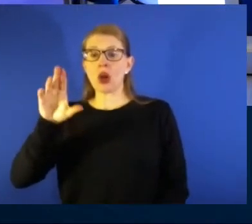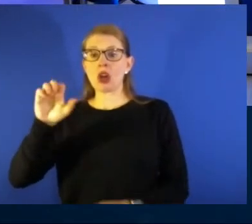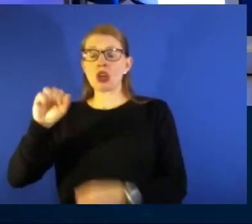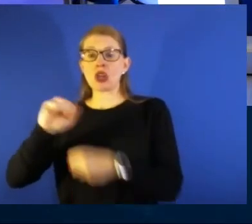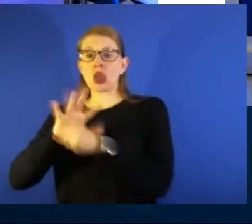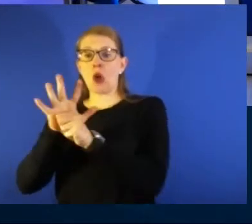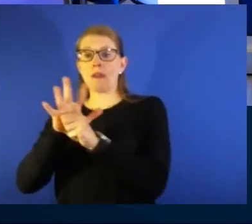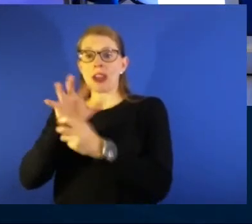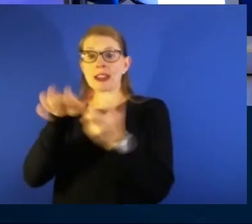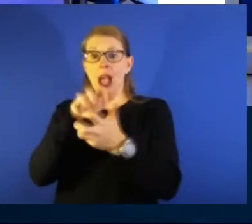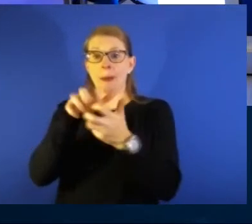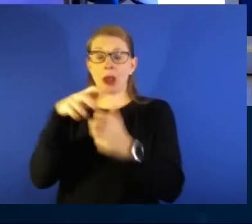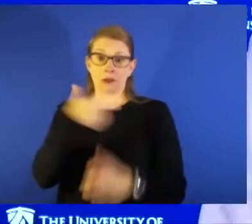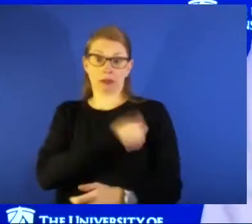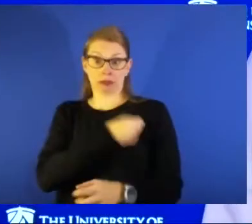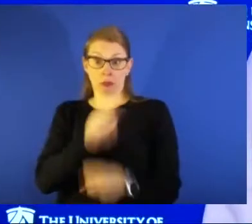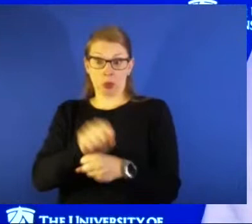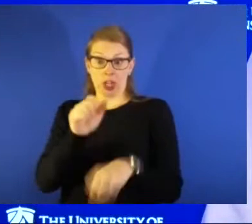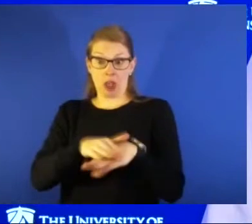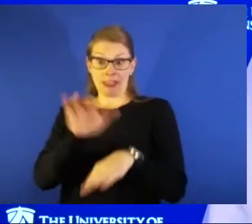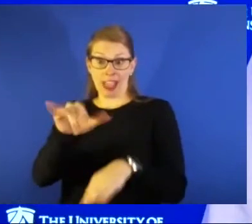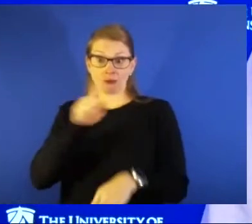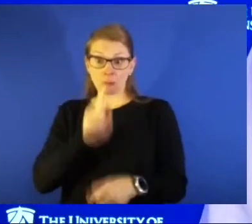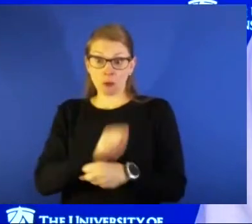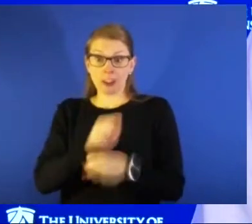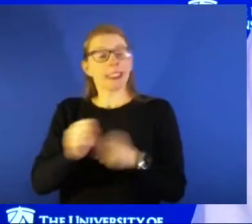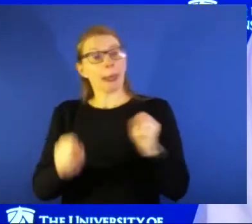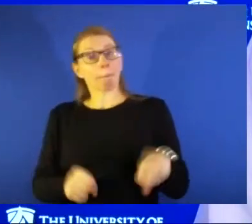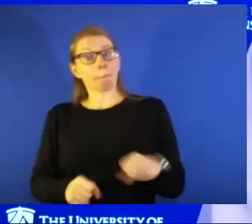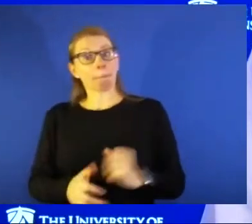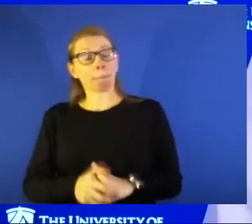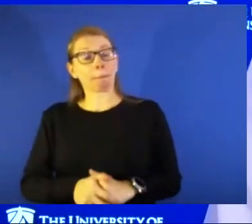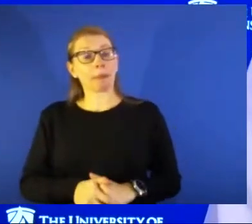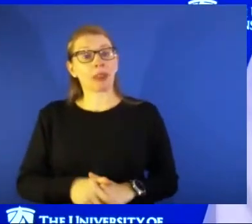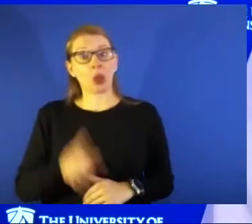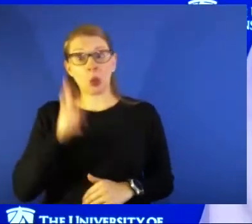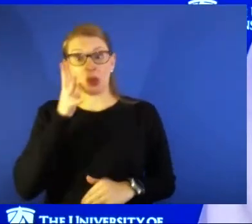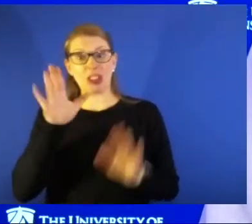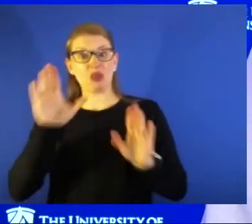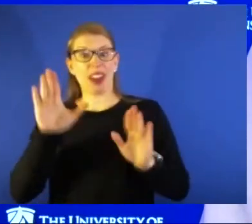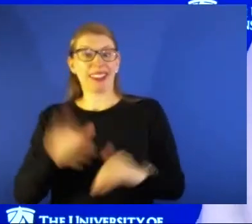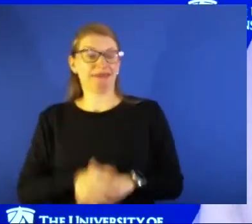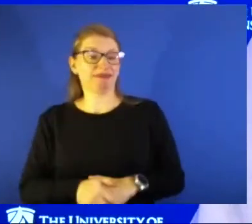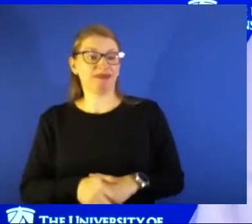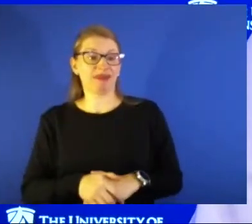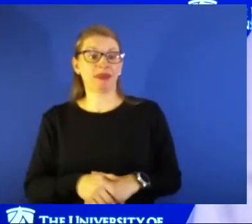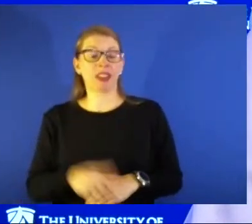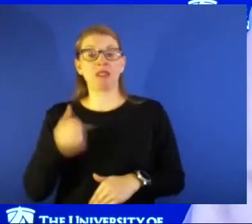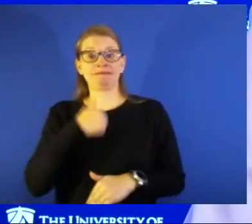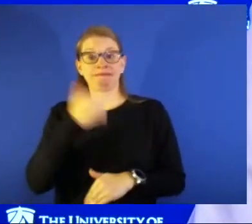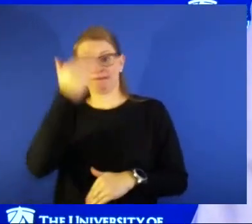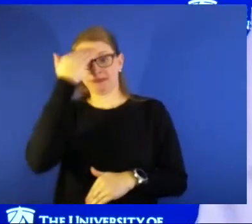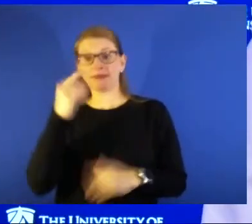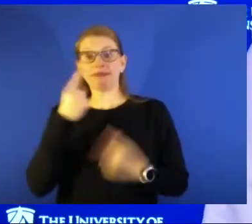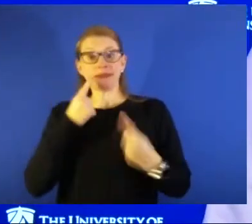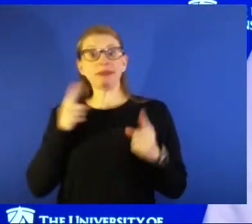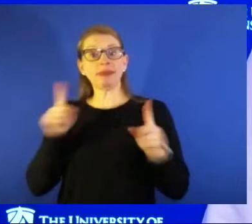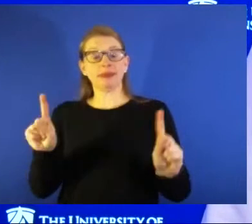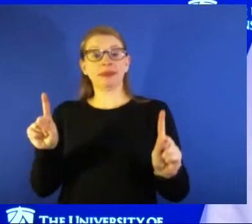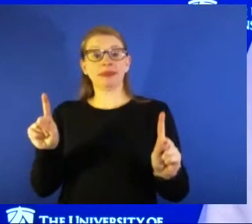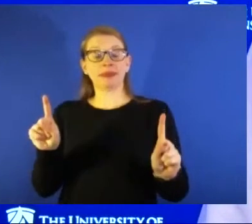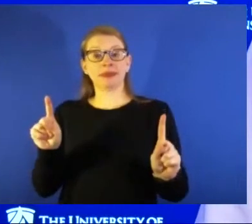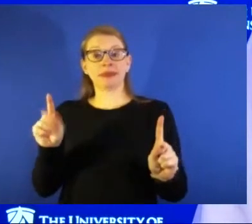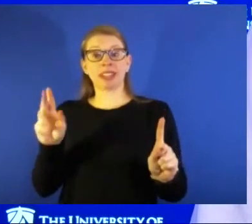I think they are working on that. I think that would be great. If we could really, we know the efficacy of this